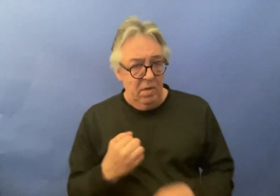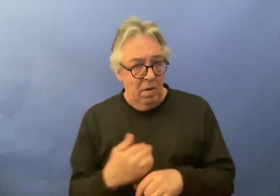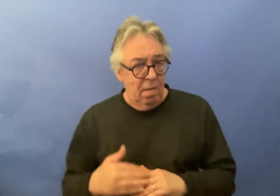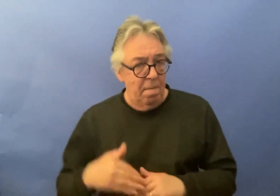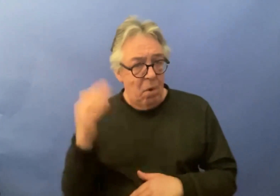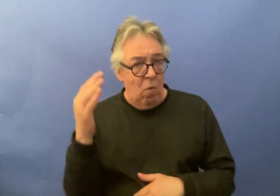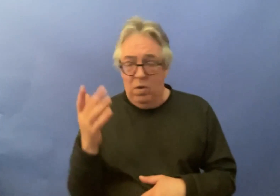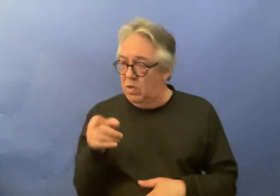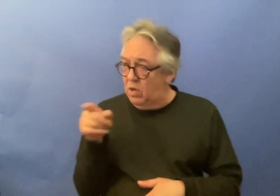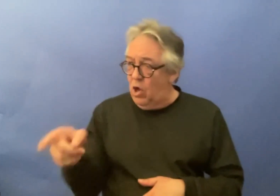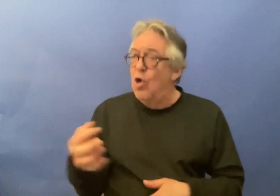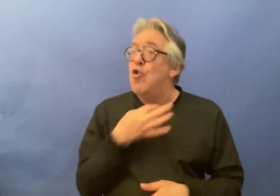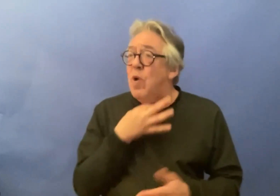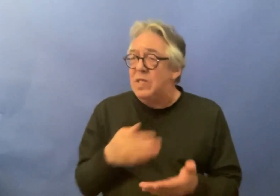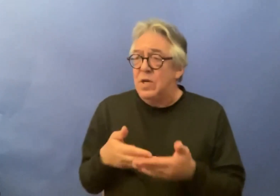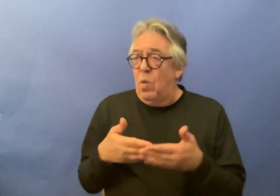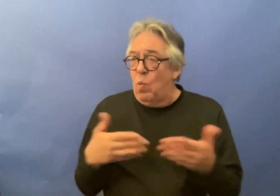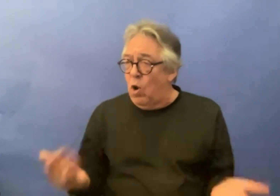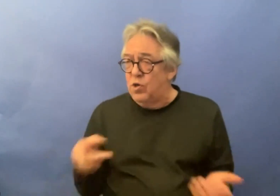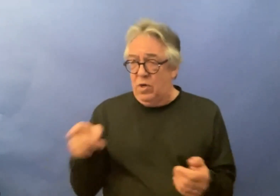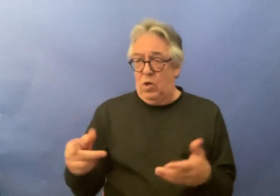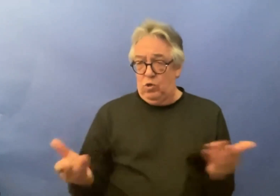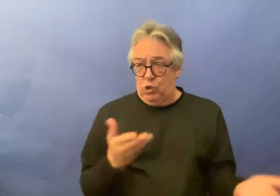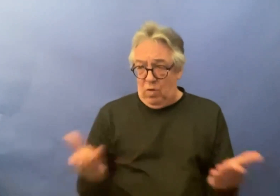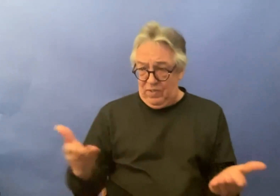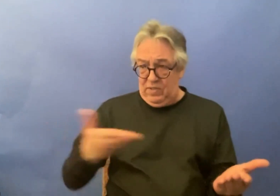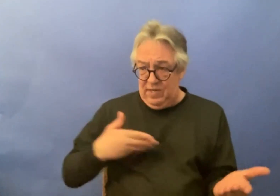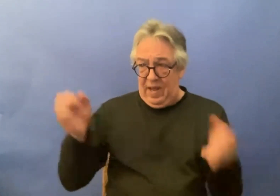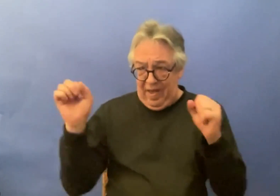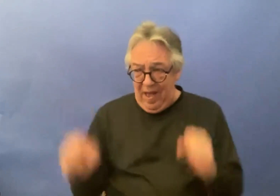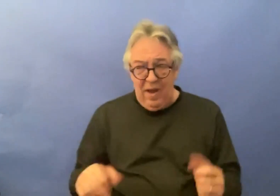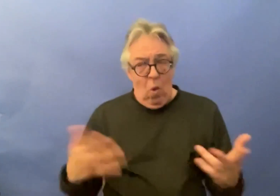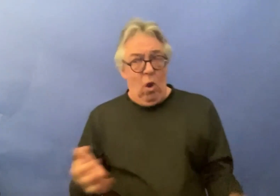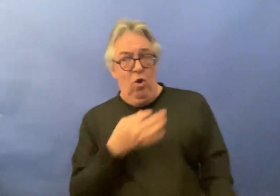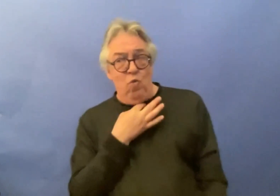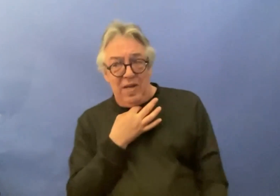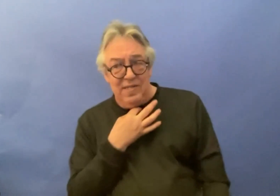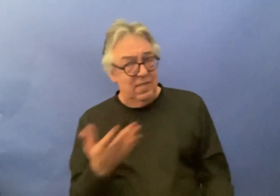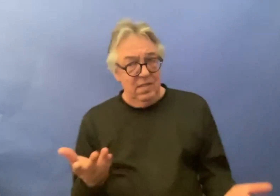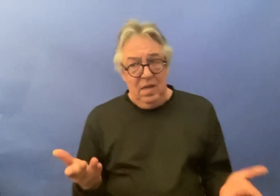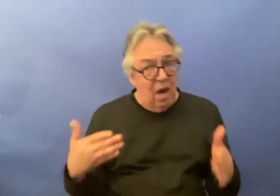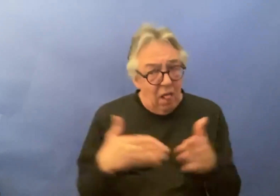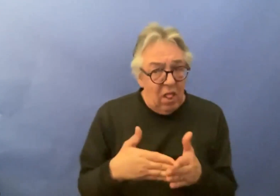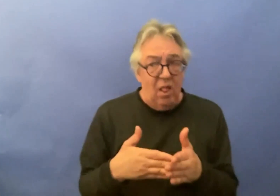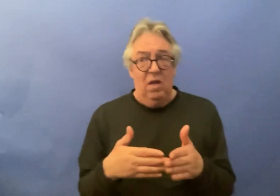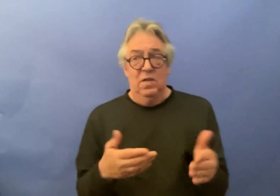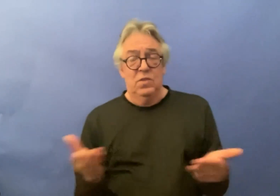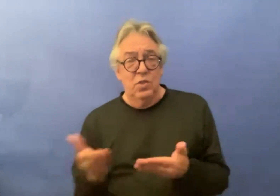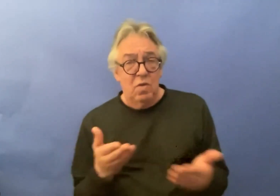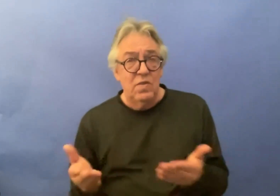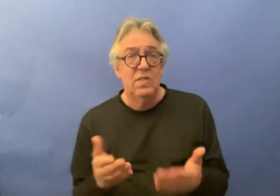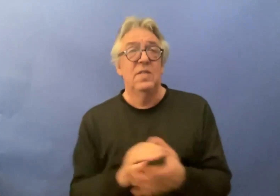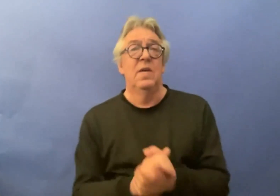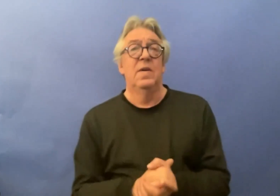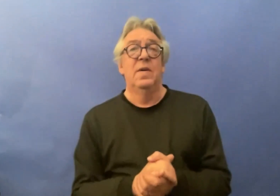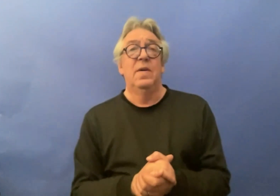barriers in accessing services, and as well as the ability to participate and feel